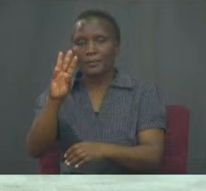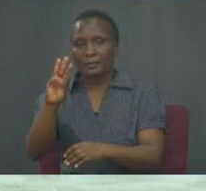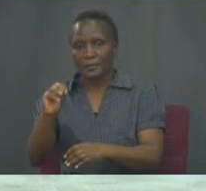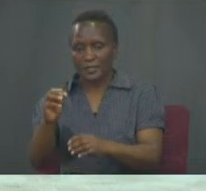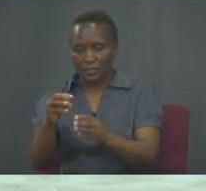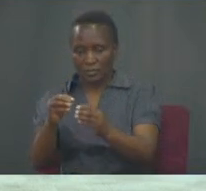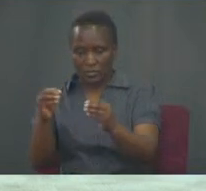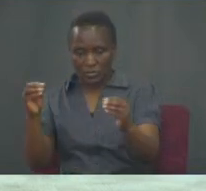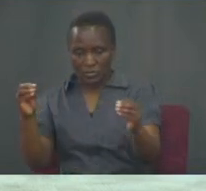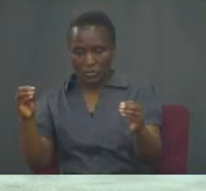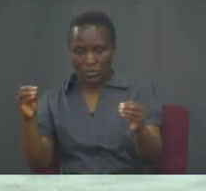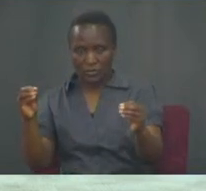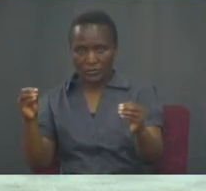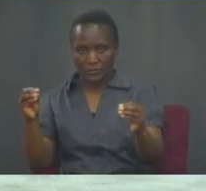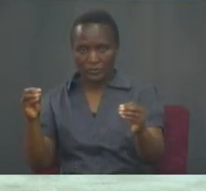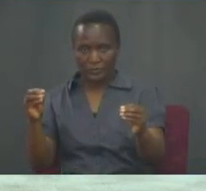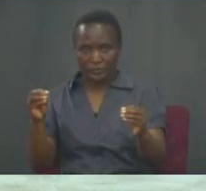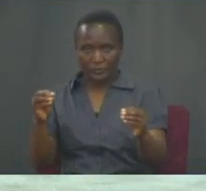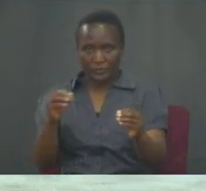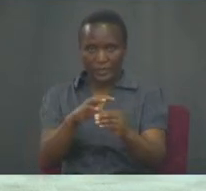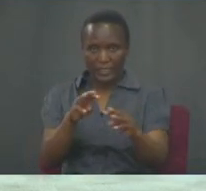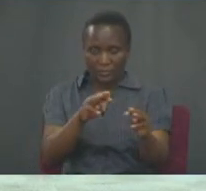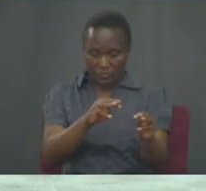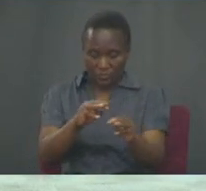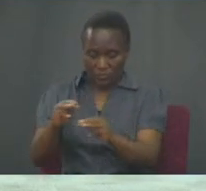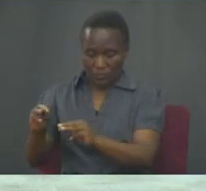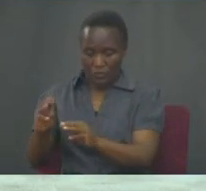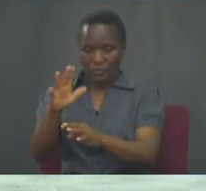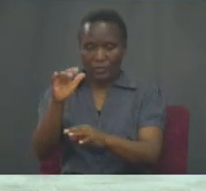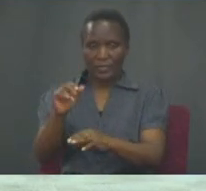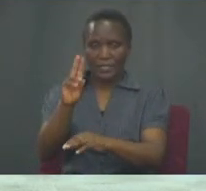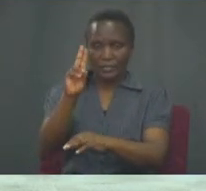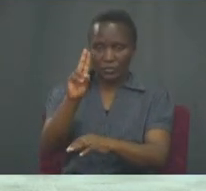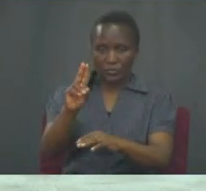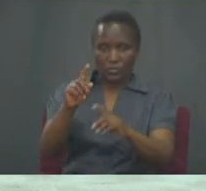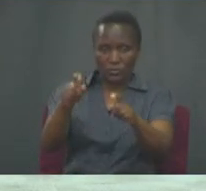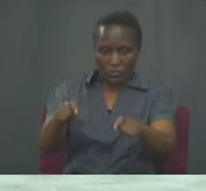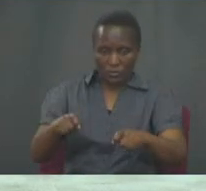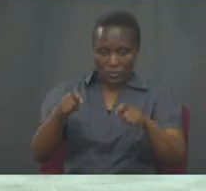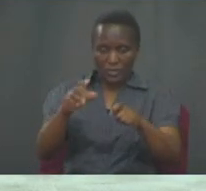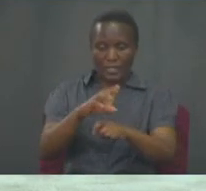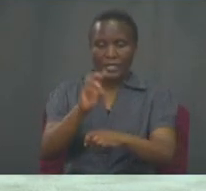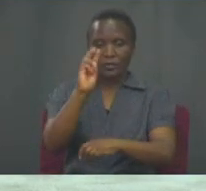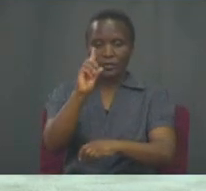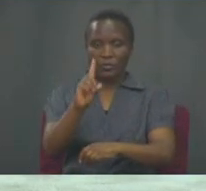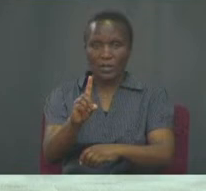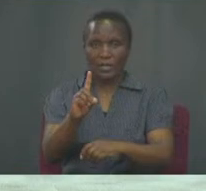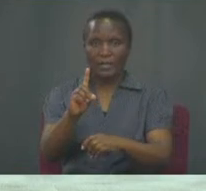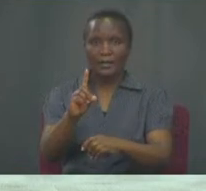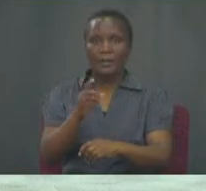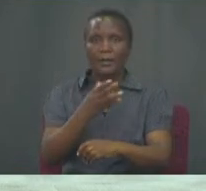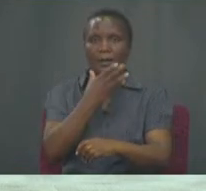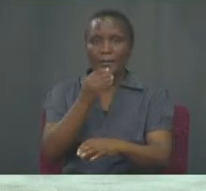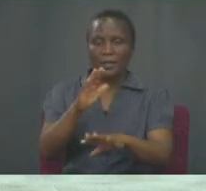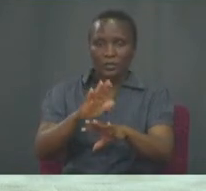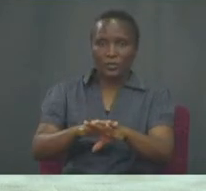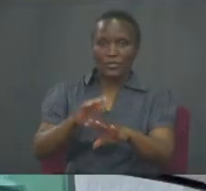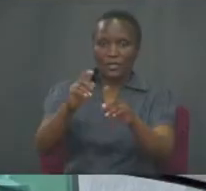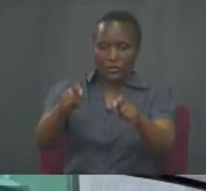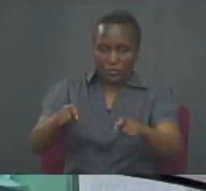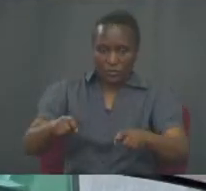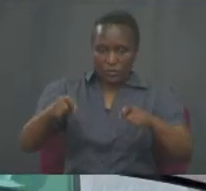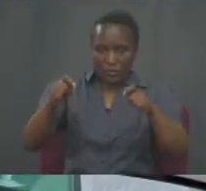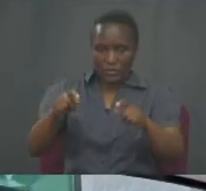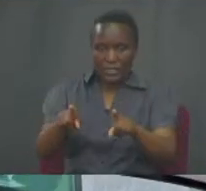driven or being pulled by two horses. And one man is on the chariot. And as the wheels are moving,